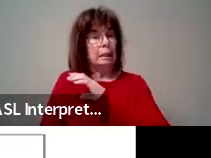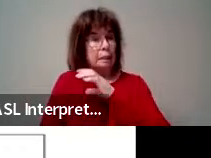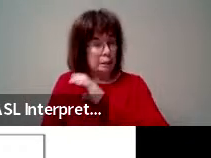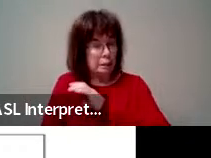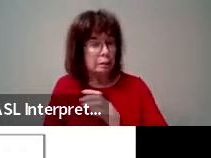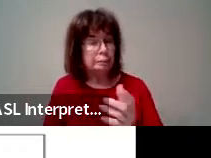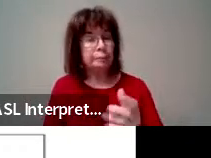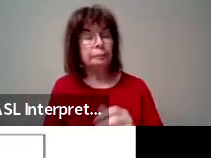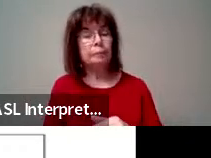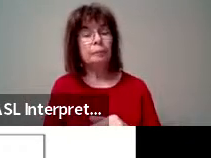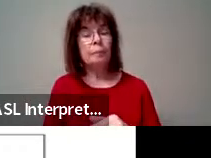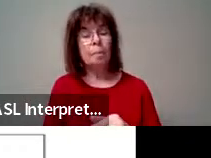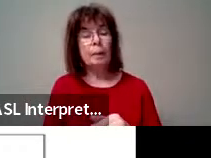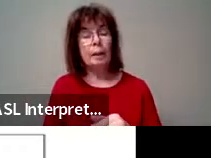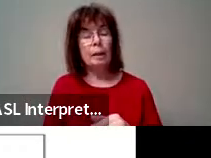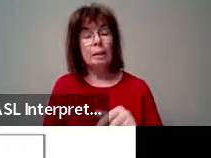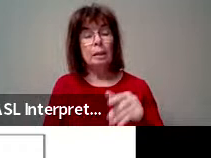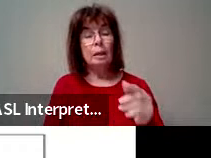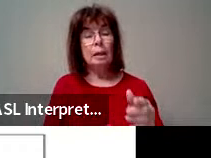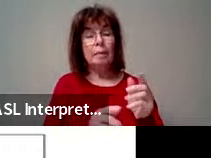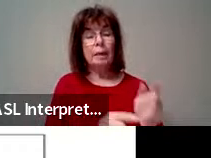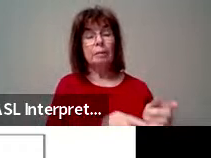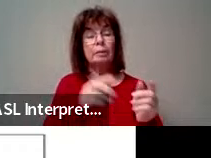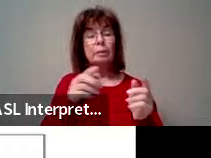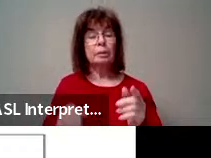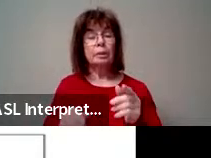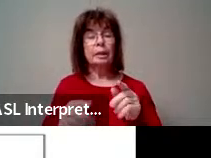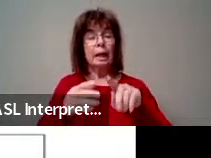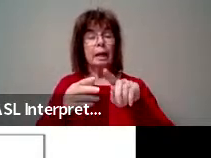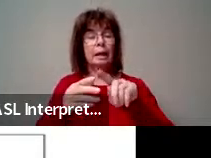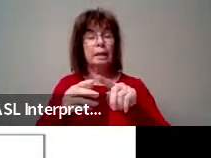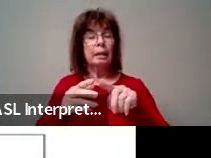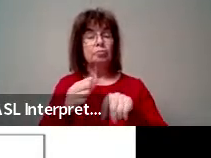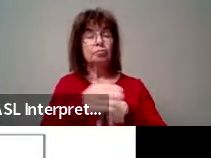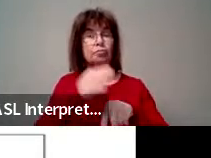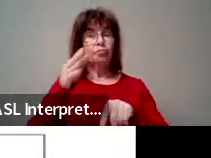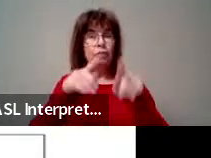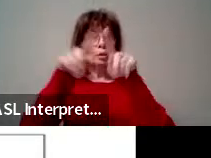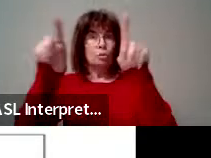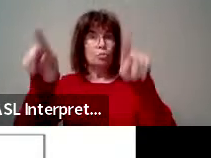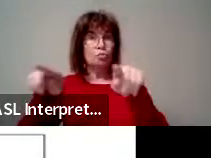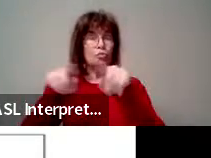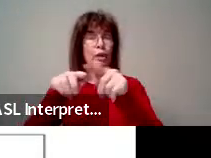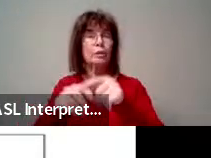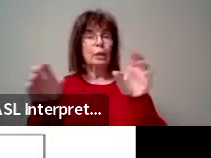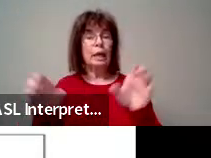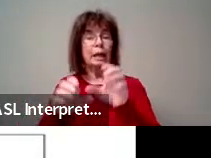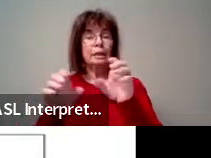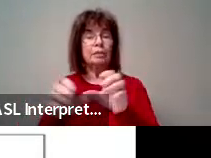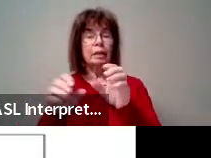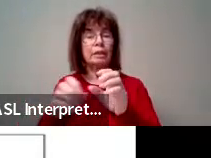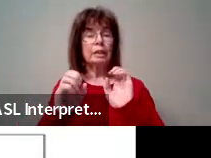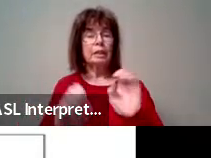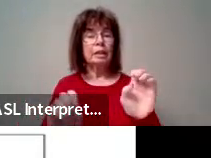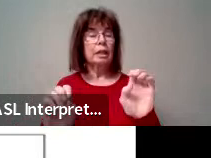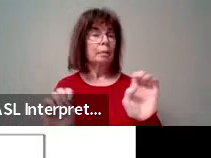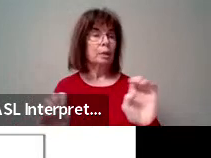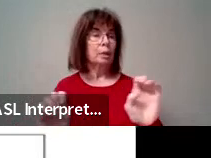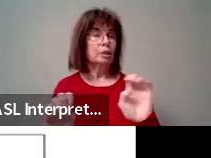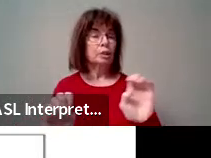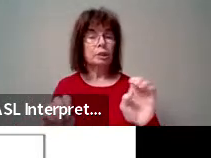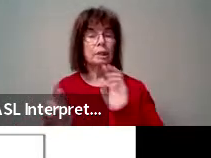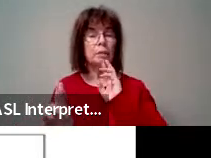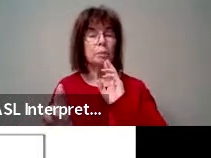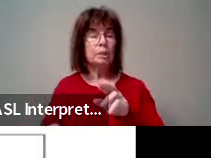And then we activated the emergency response structure sometime just before